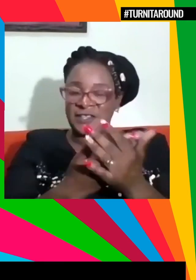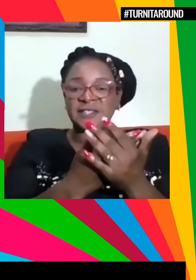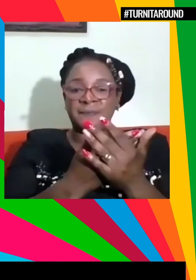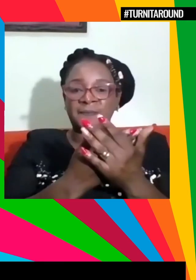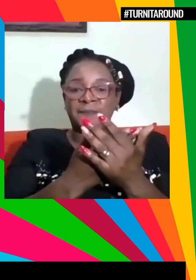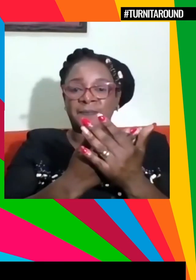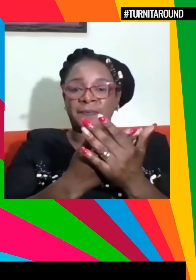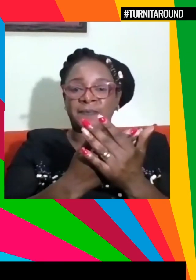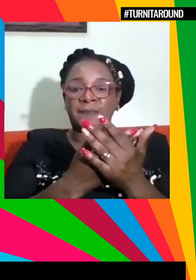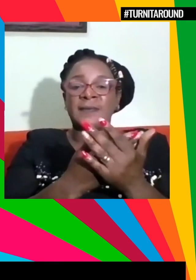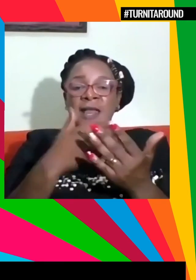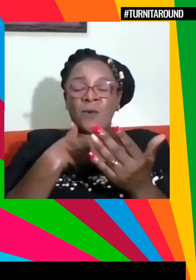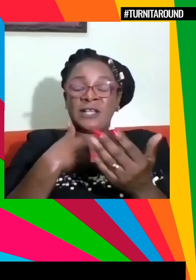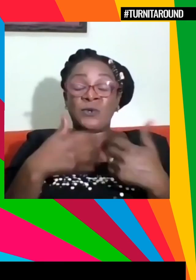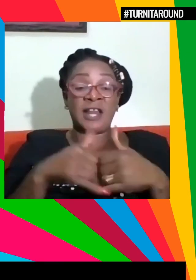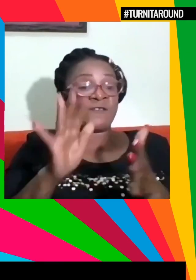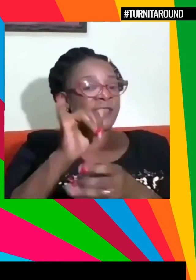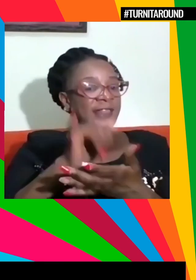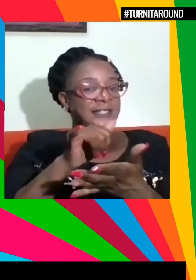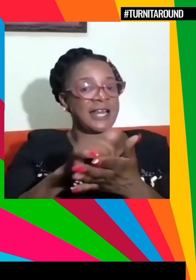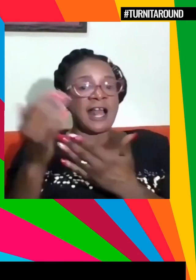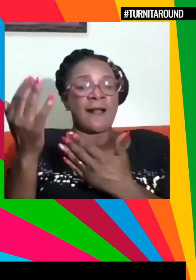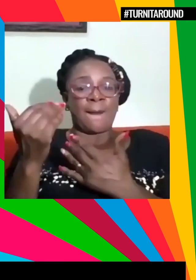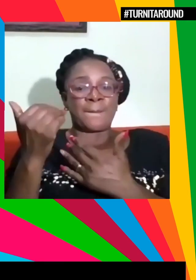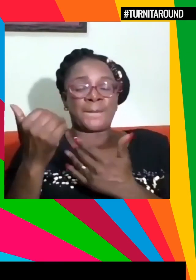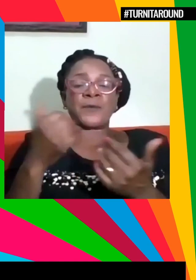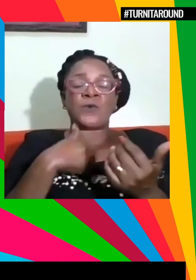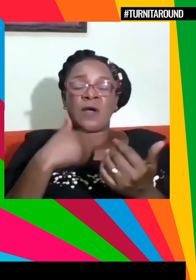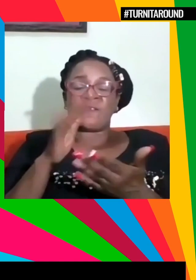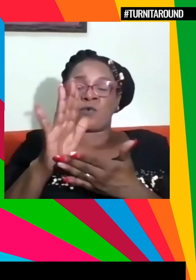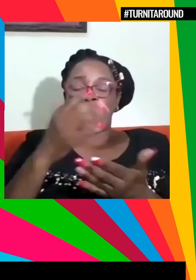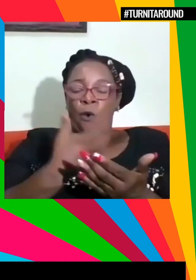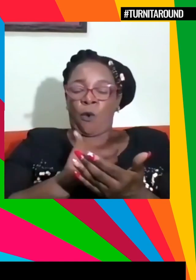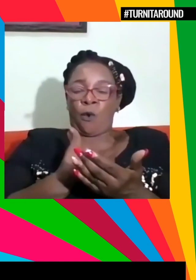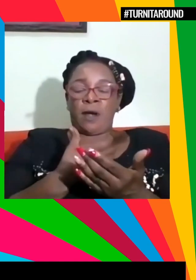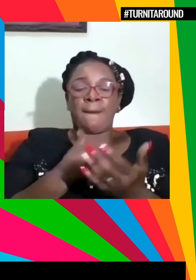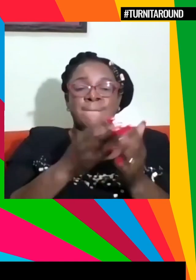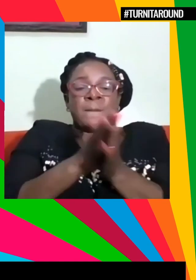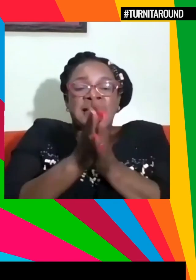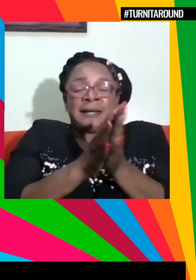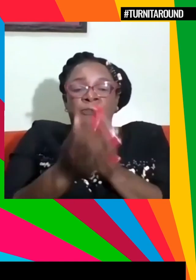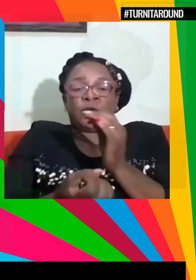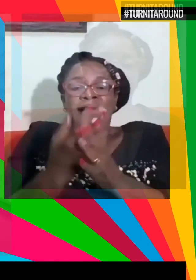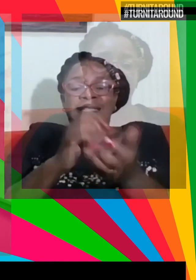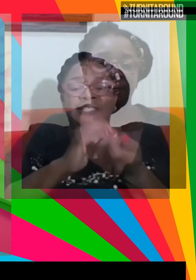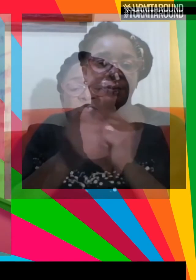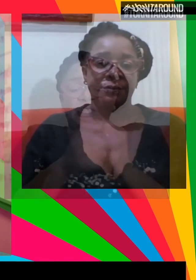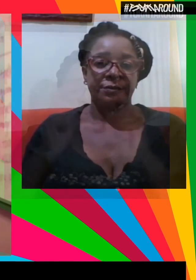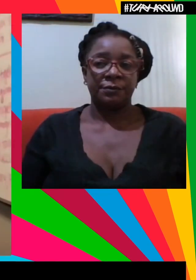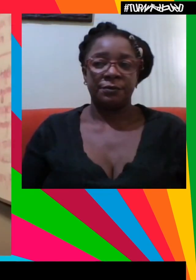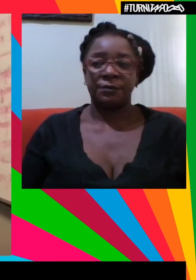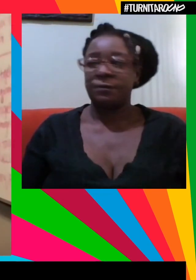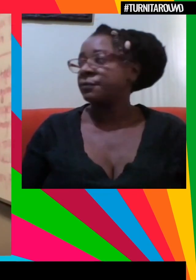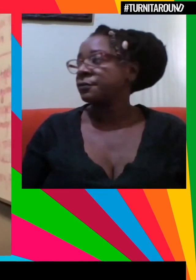just want to leave you with that. Hopefully you'll feel some of your own momentum to create the change that you know we all need to do today.